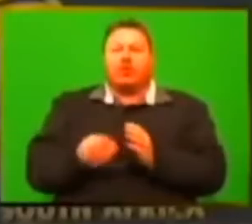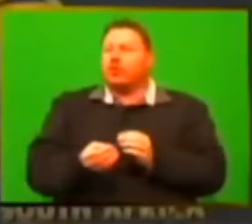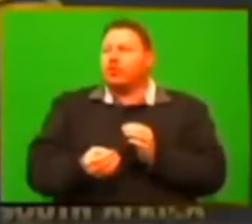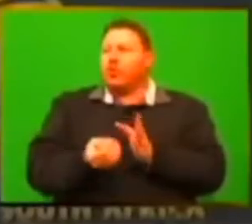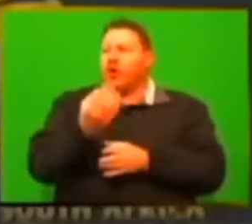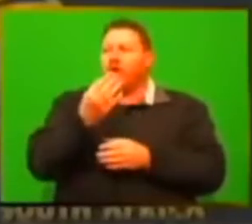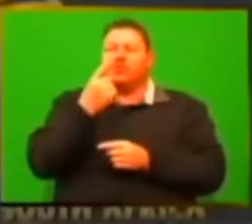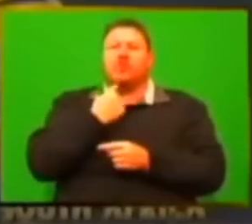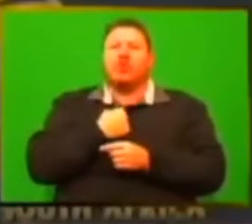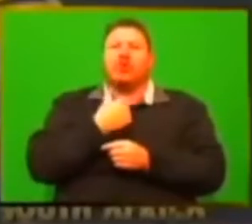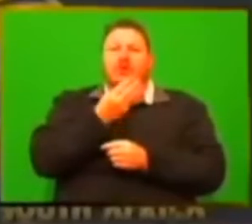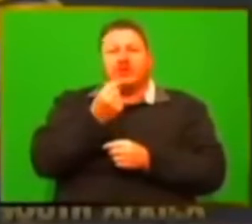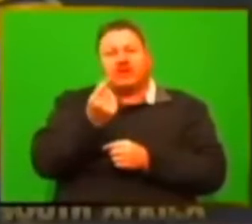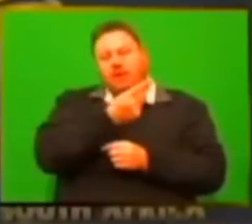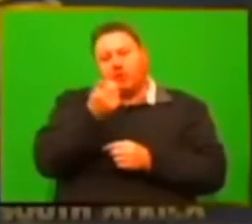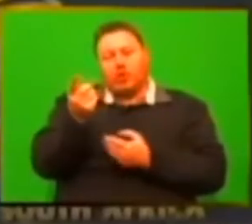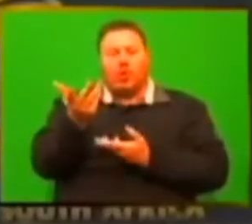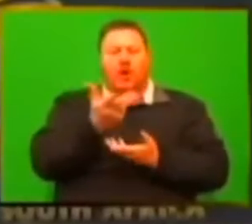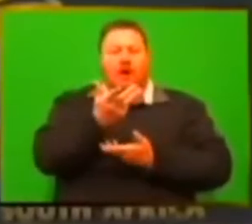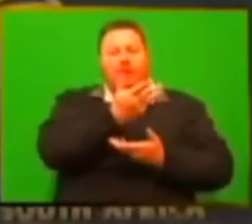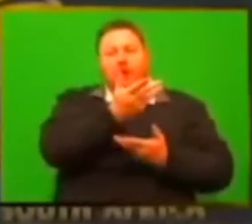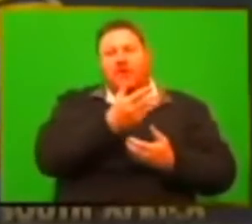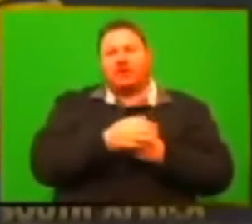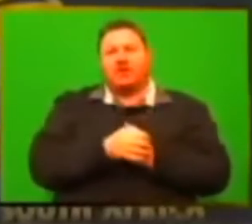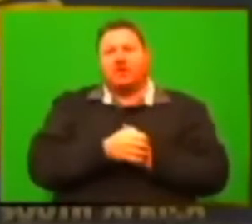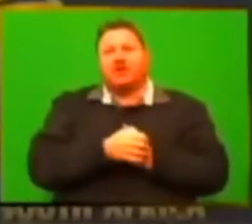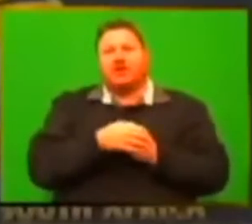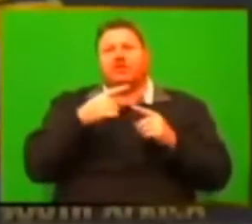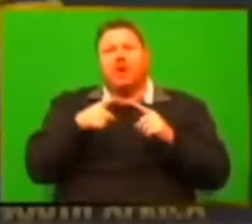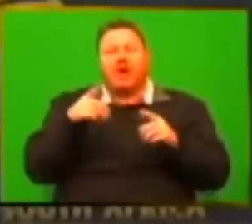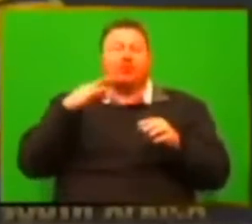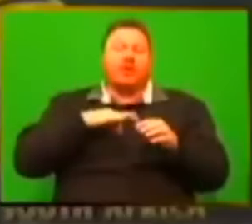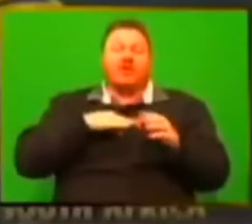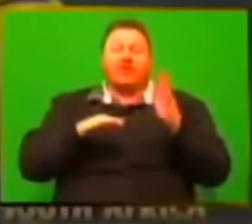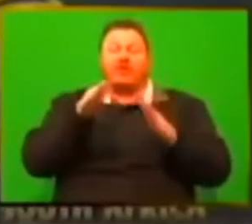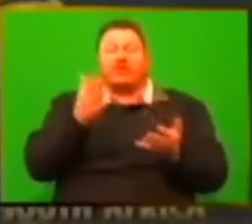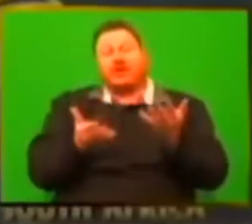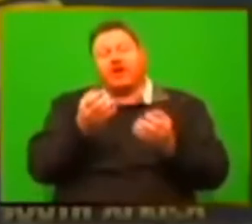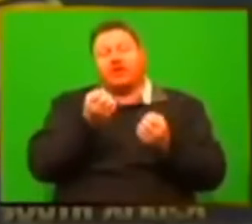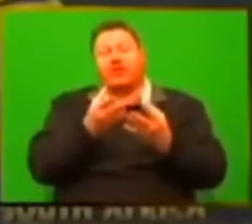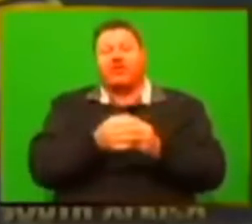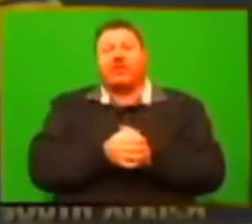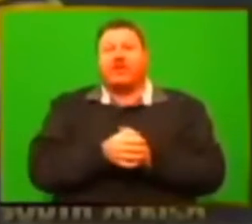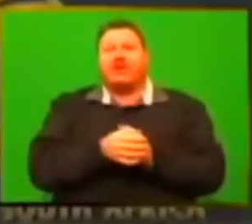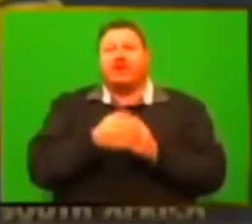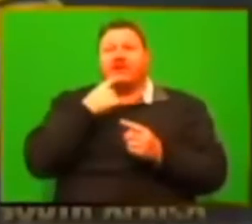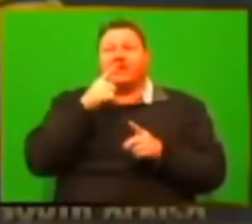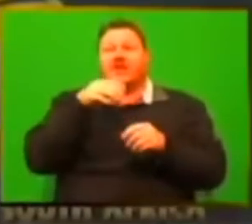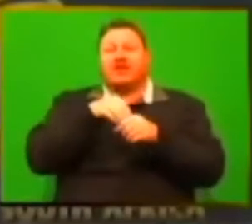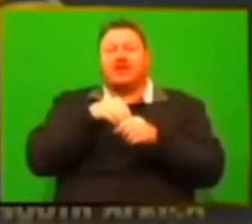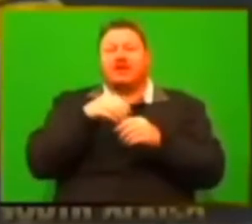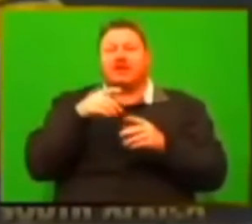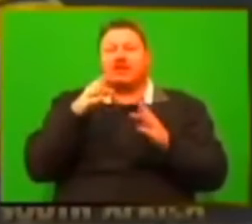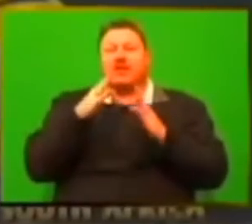told that some of you were collaborators, but we gave you some benefits of the doubt. It was said in this house that